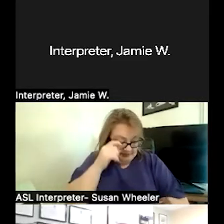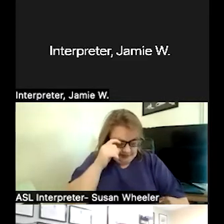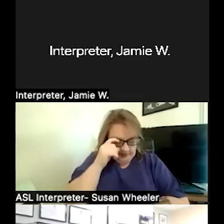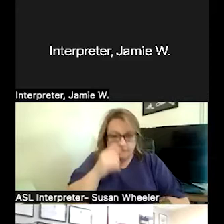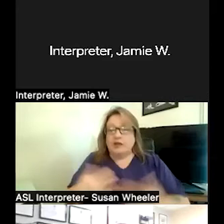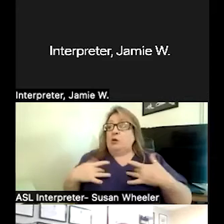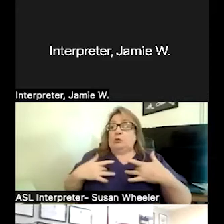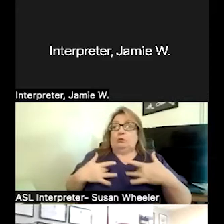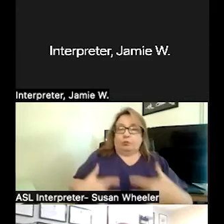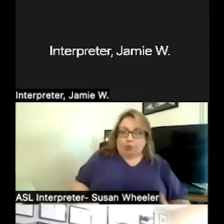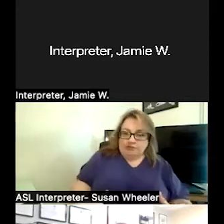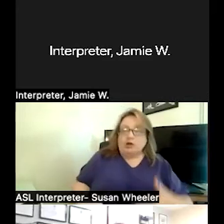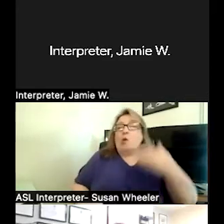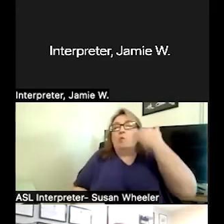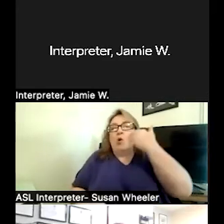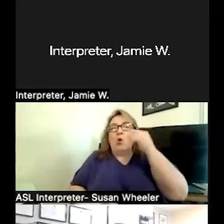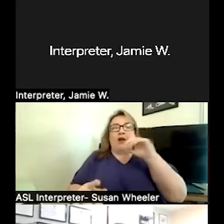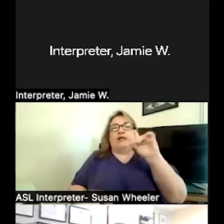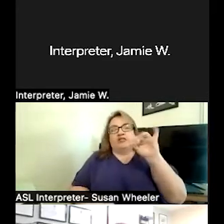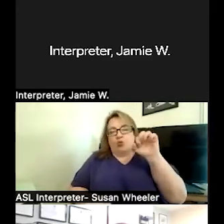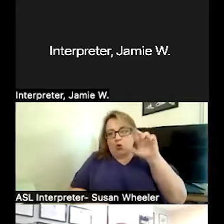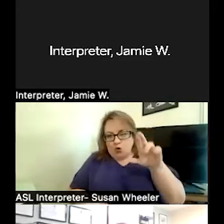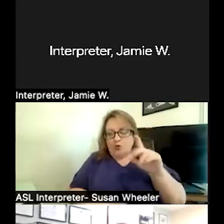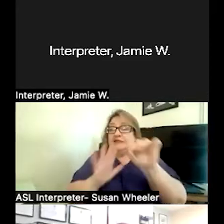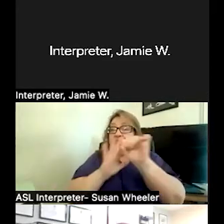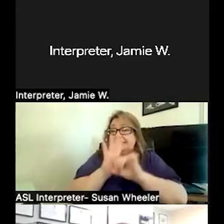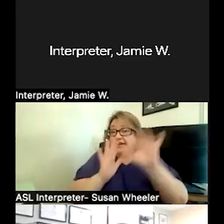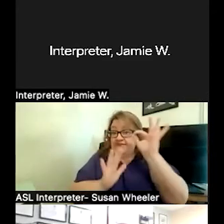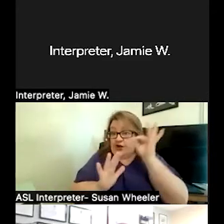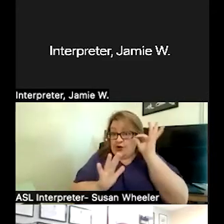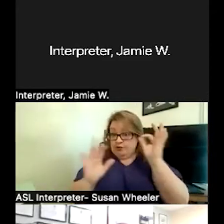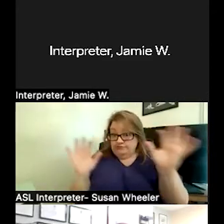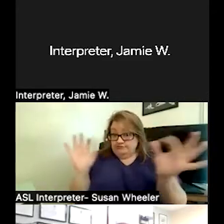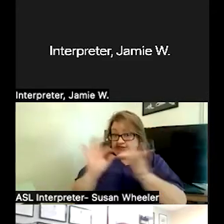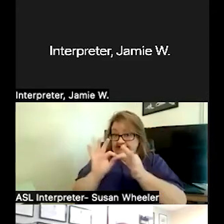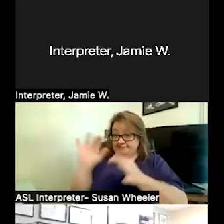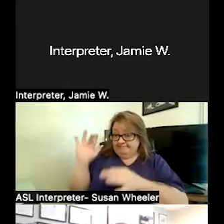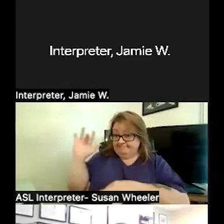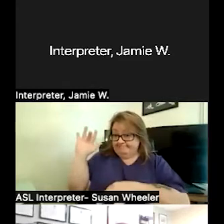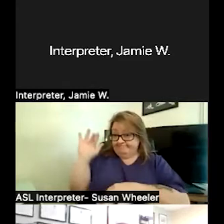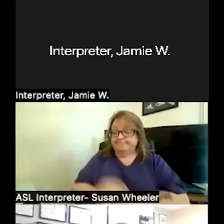Depression and mood disorders, state and federal links.